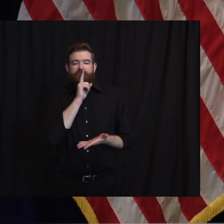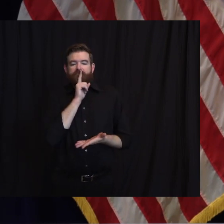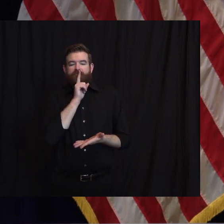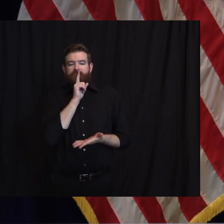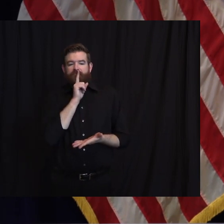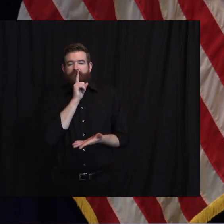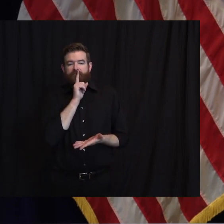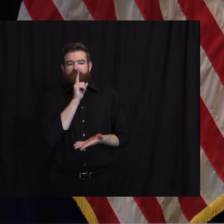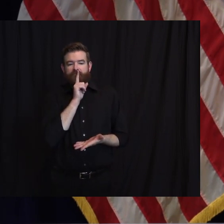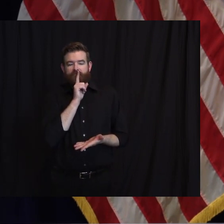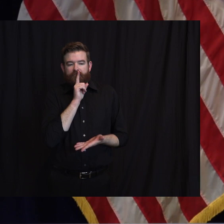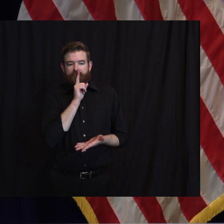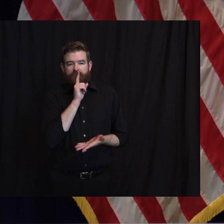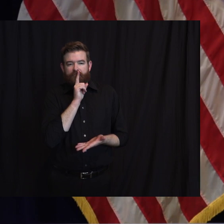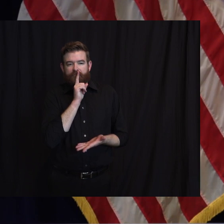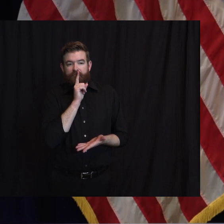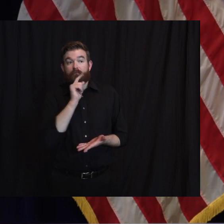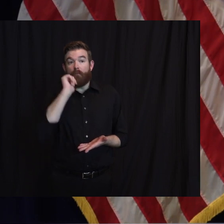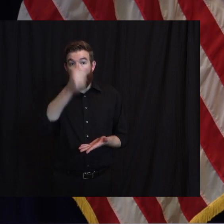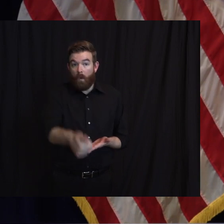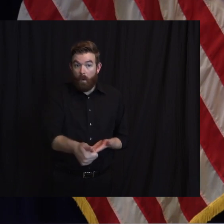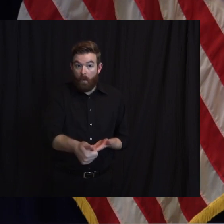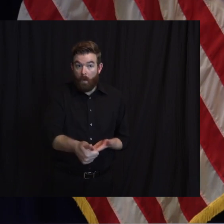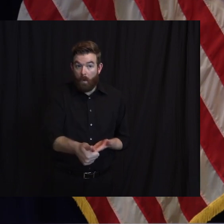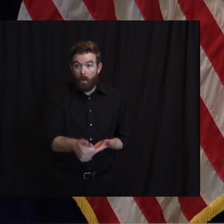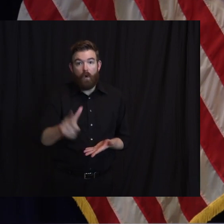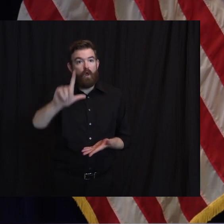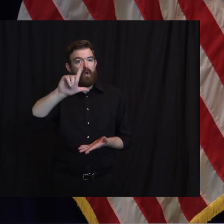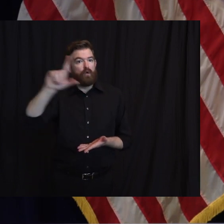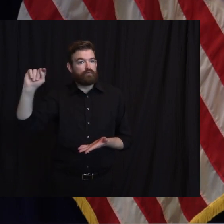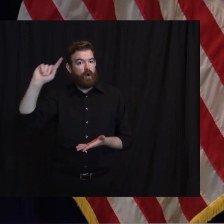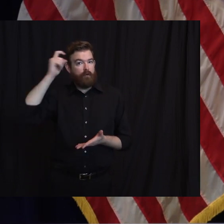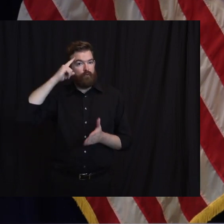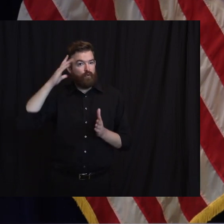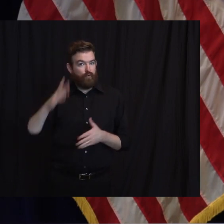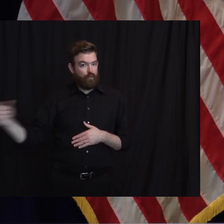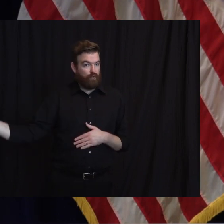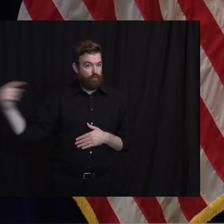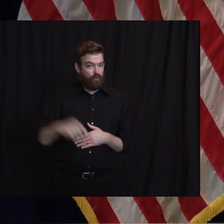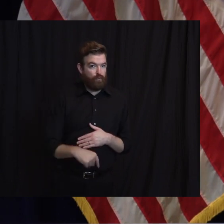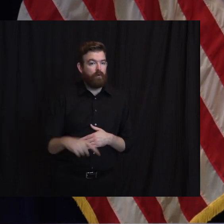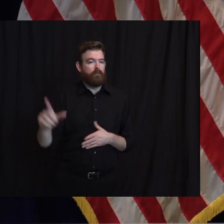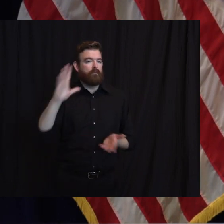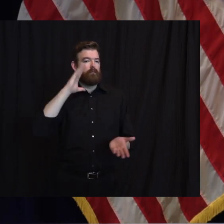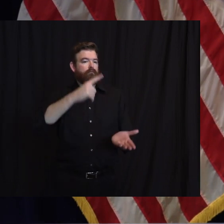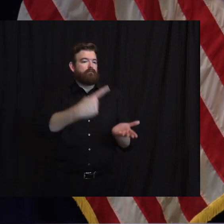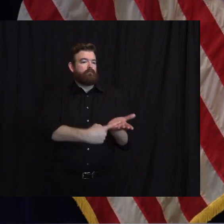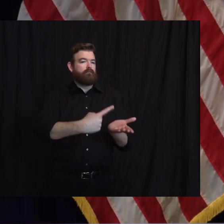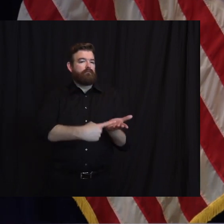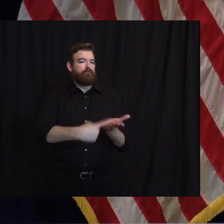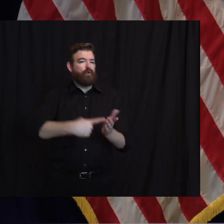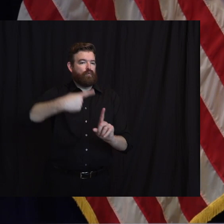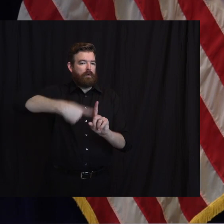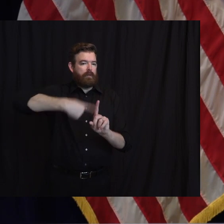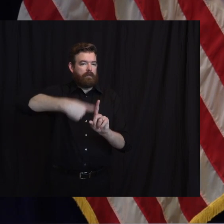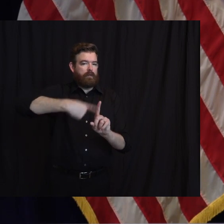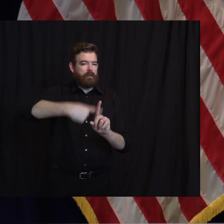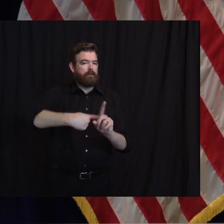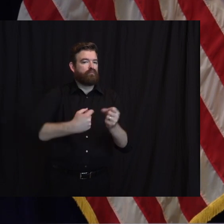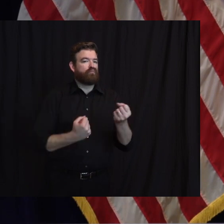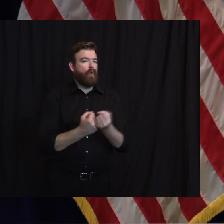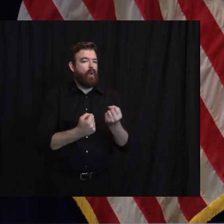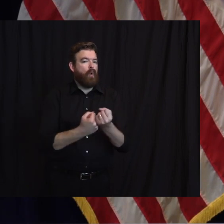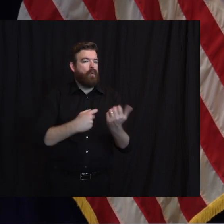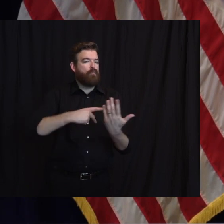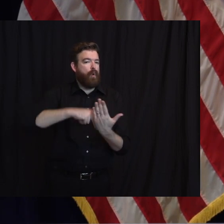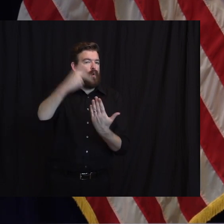reason the Lieutenant Governor is here tomorrow is to talk about rental assistance and rental programs. If you could bear with us and hear what she has to